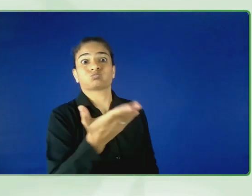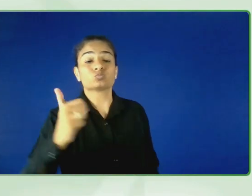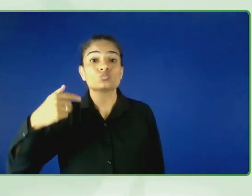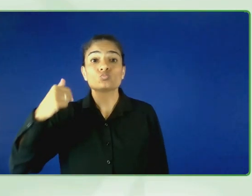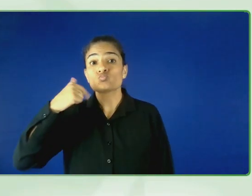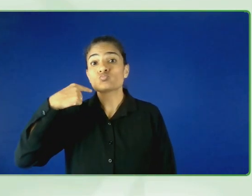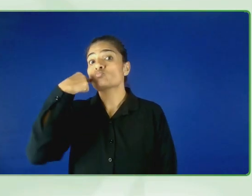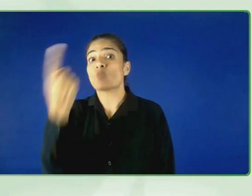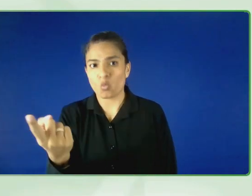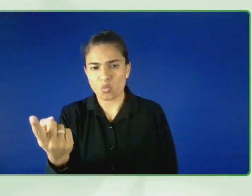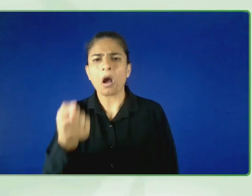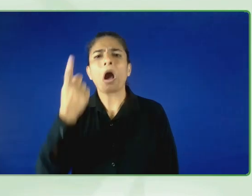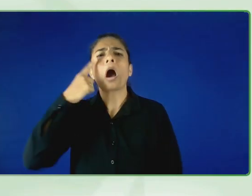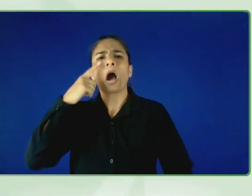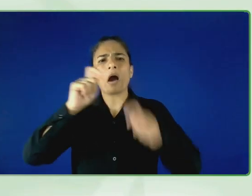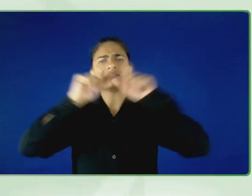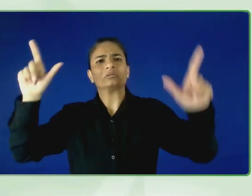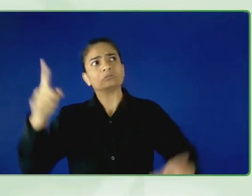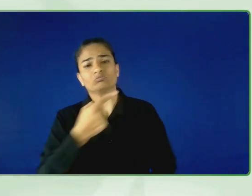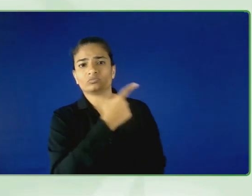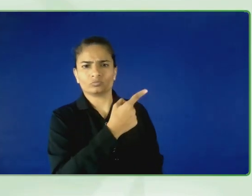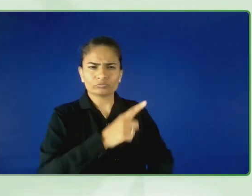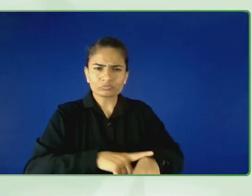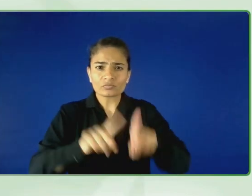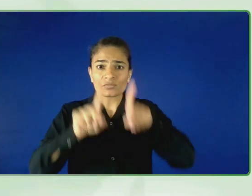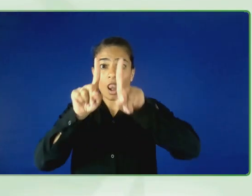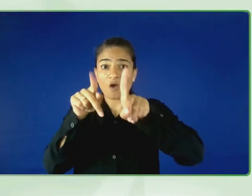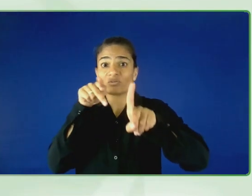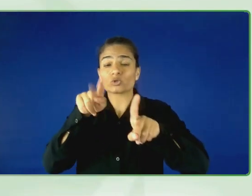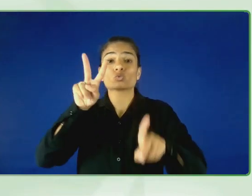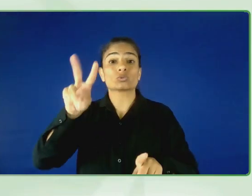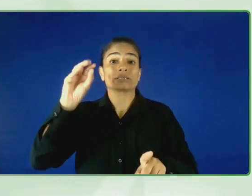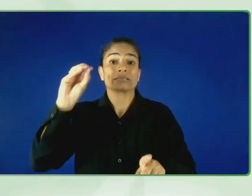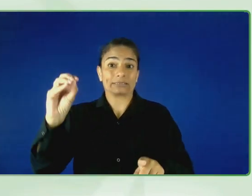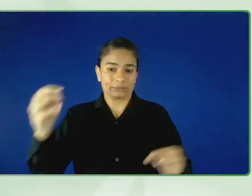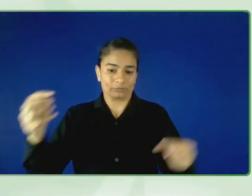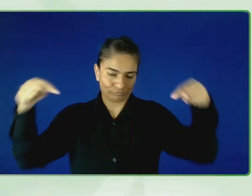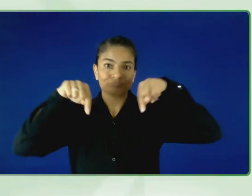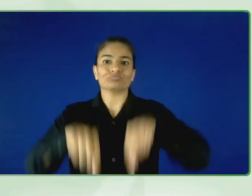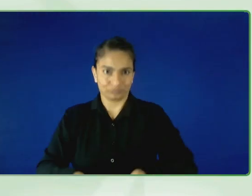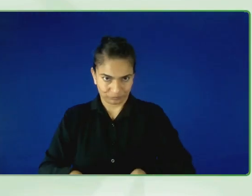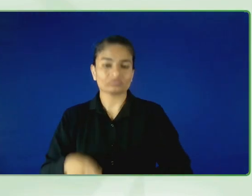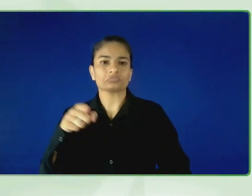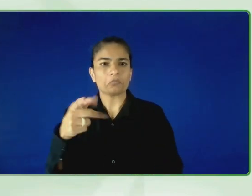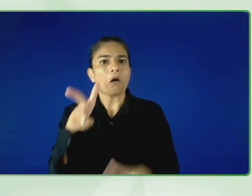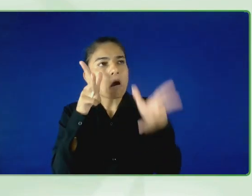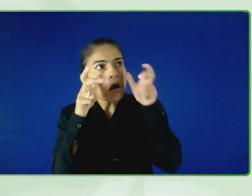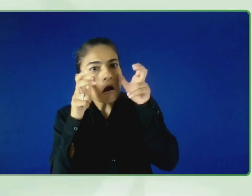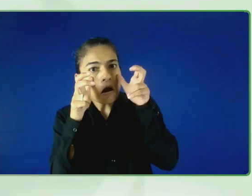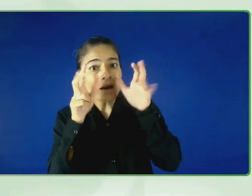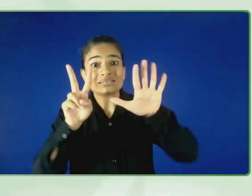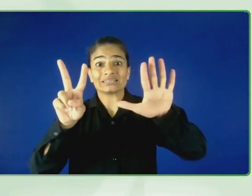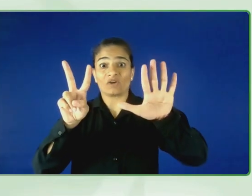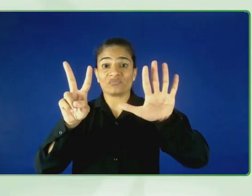at 11:20, be back in this room, and you'll get to hear 7 more amazing stories of